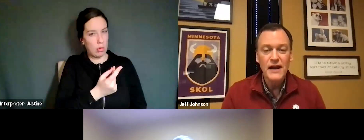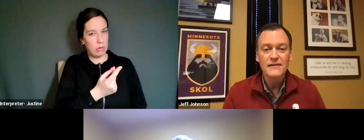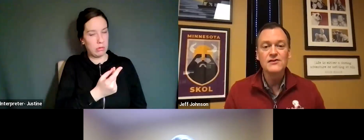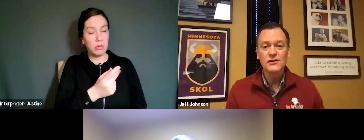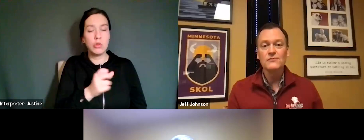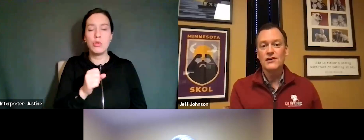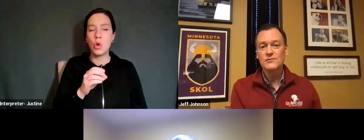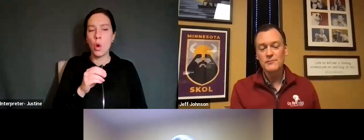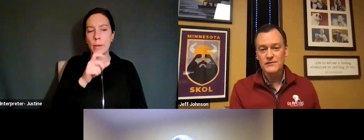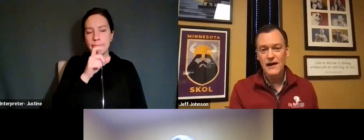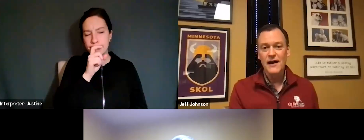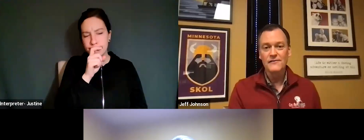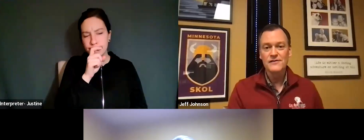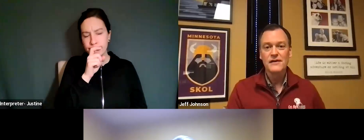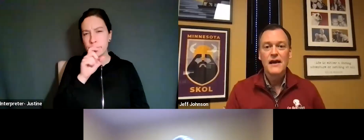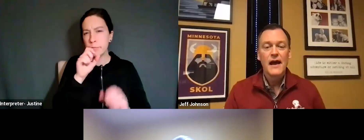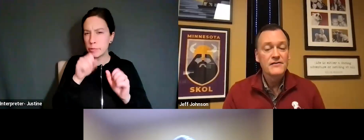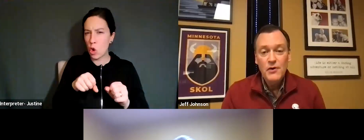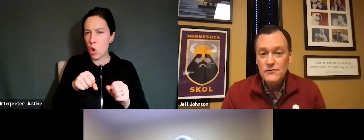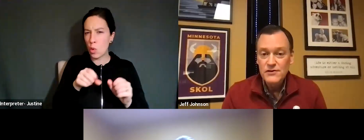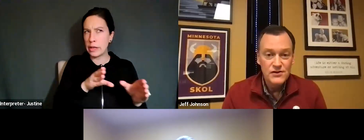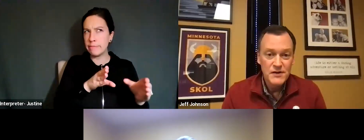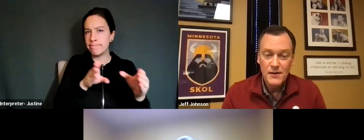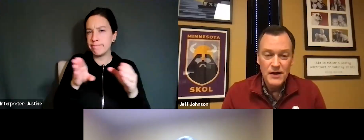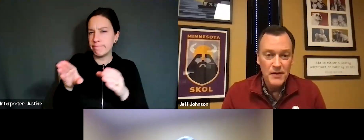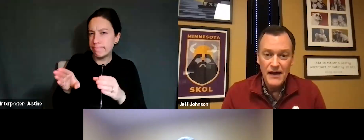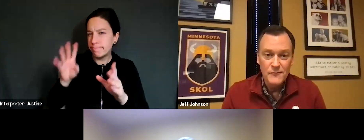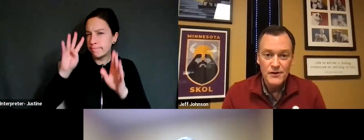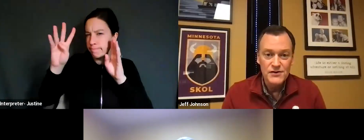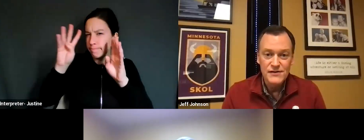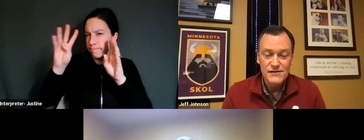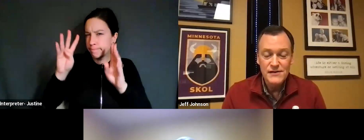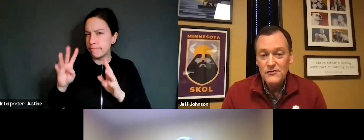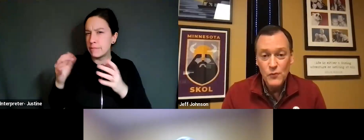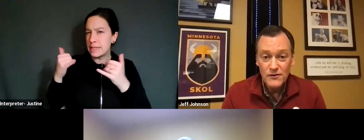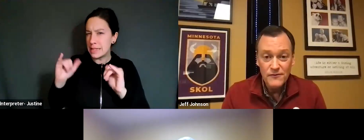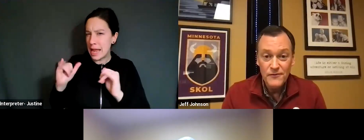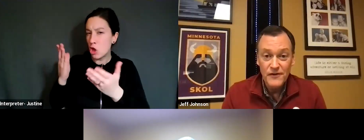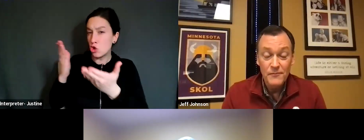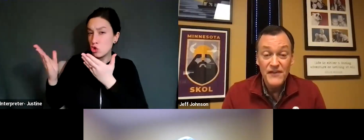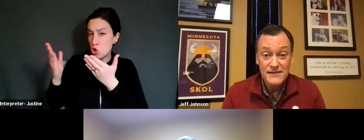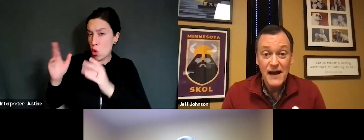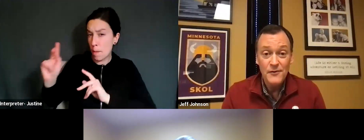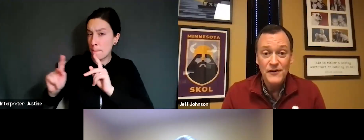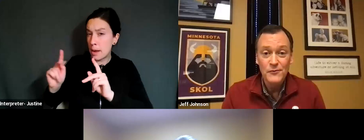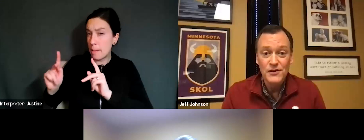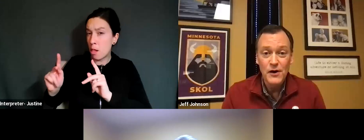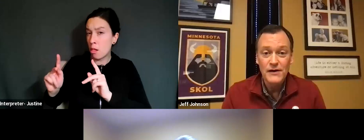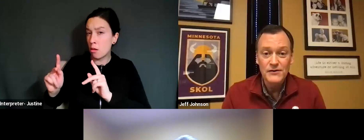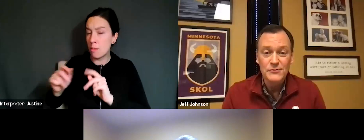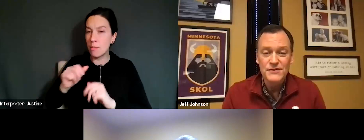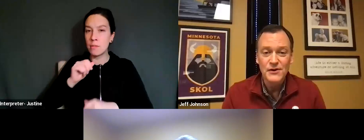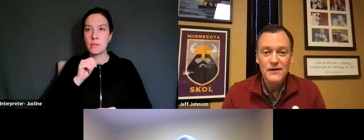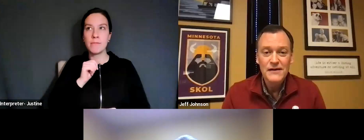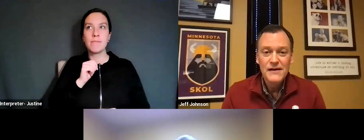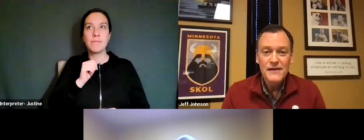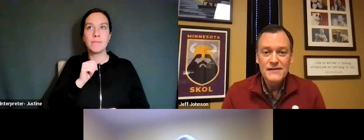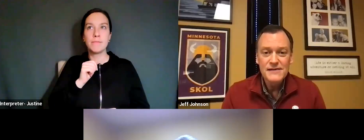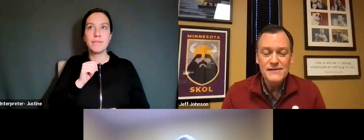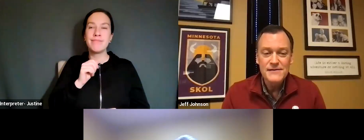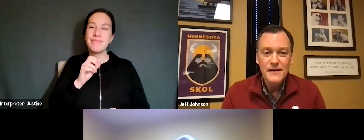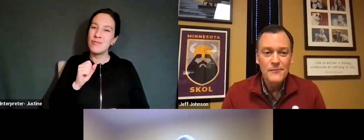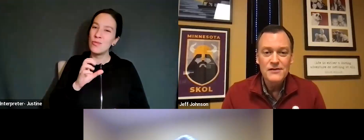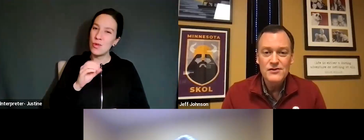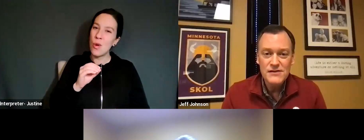dogs work and still change people's lives, as opposed to just becoming a pet, which is, you know, it's wonderful for them, but that's not what they really want to do. So